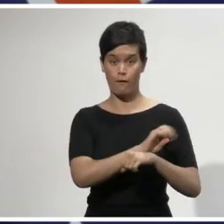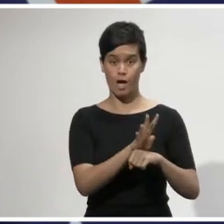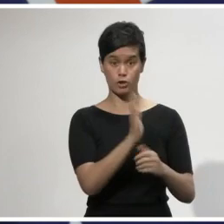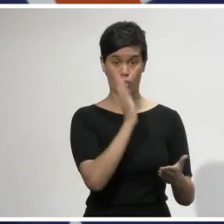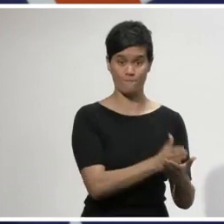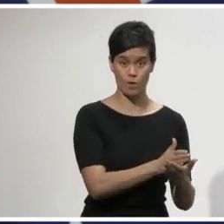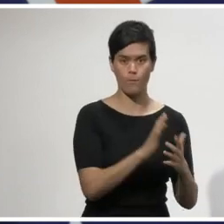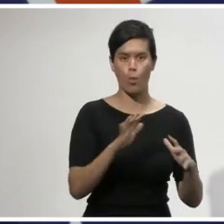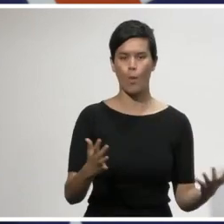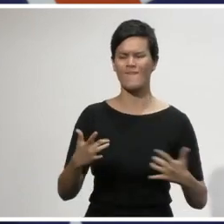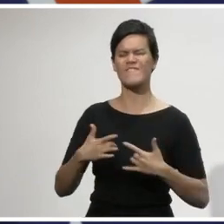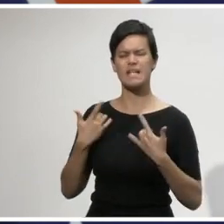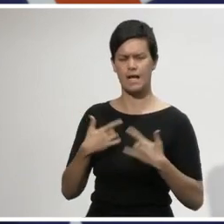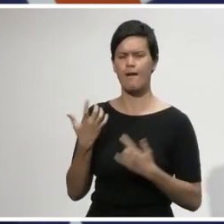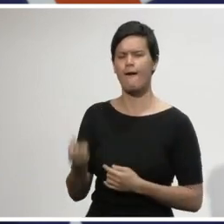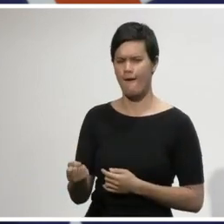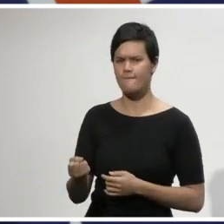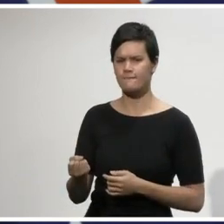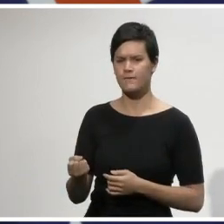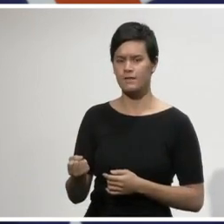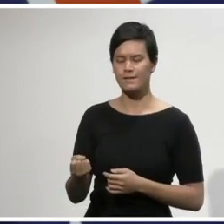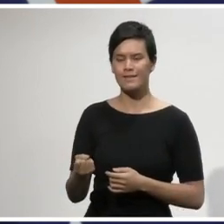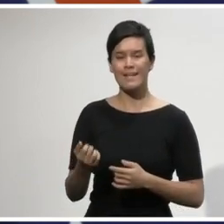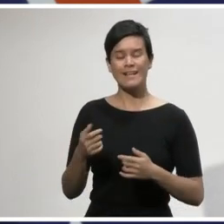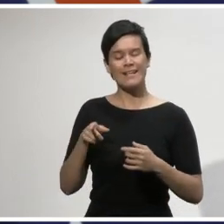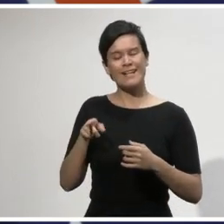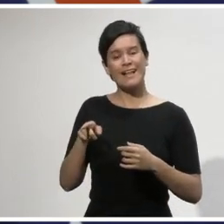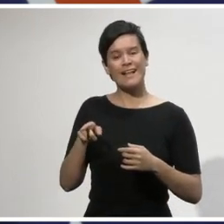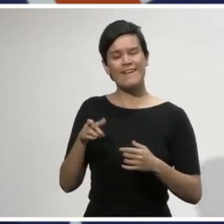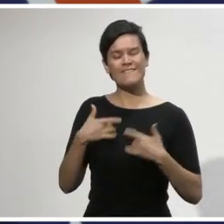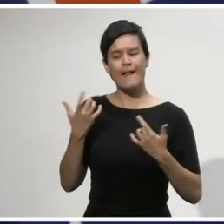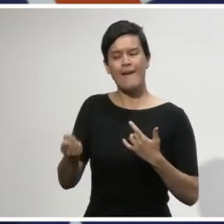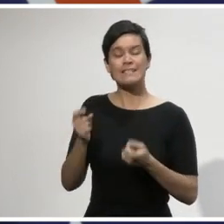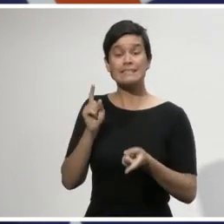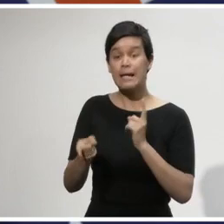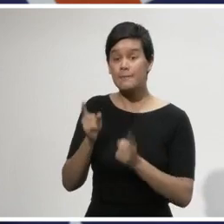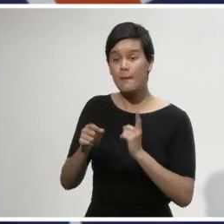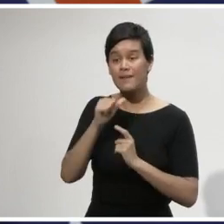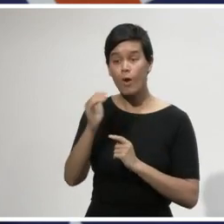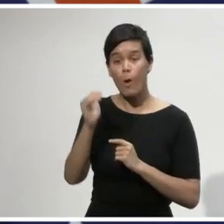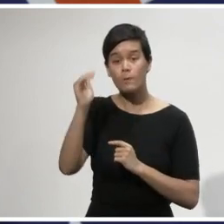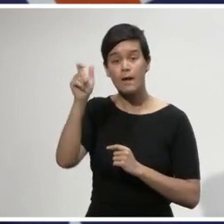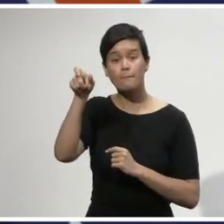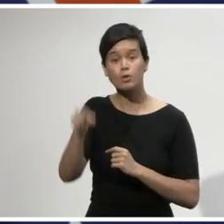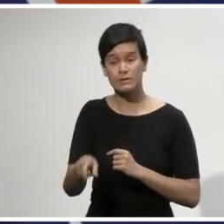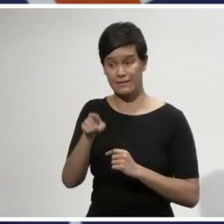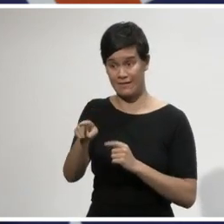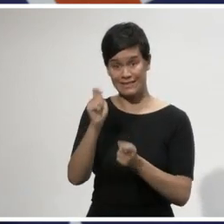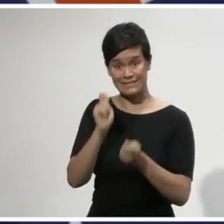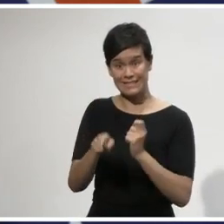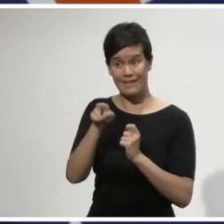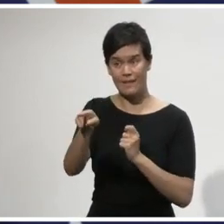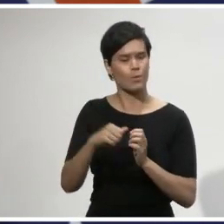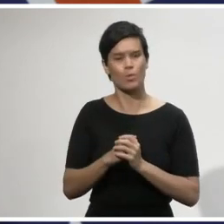people because it's not a pleasant test, and particularly for older people who may not